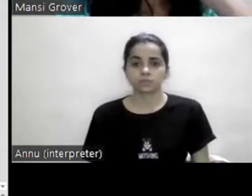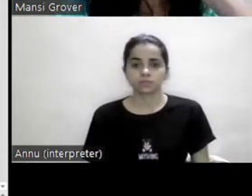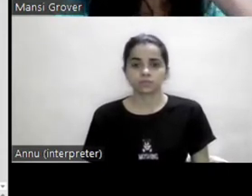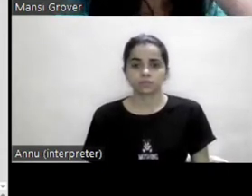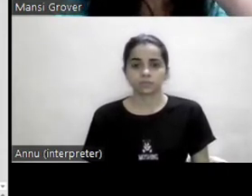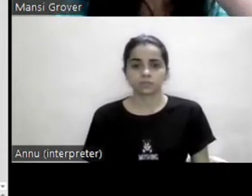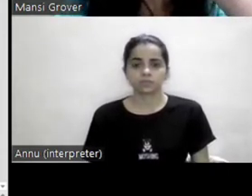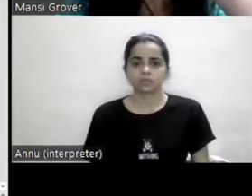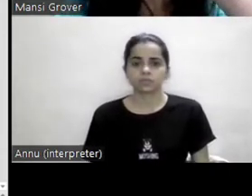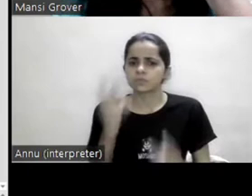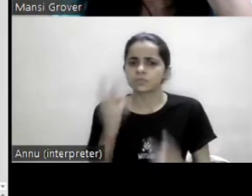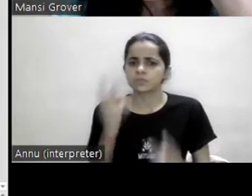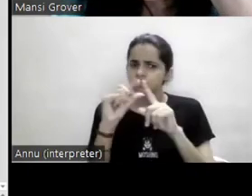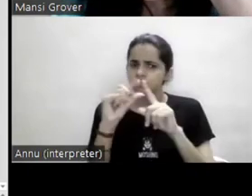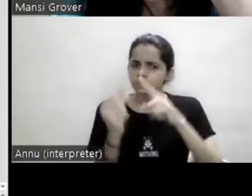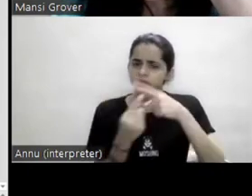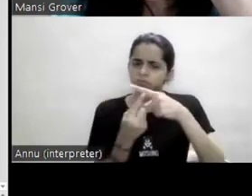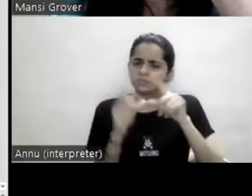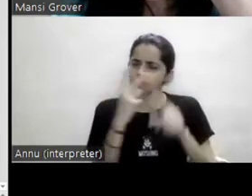So can you see the PPT?